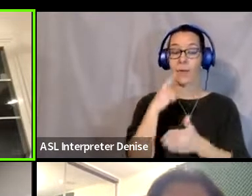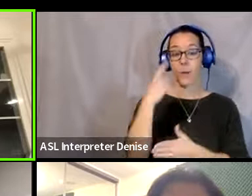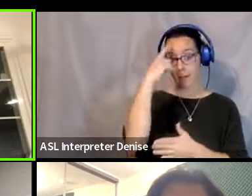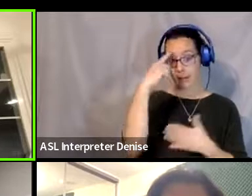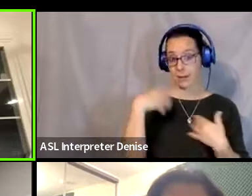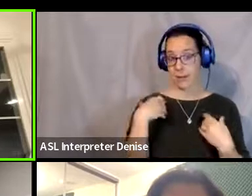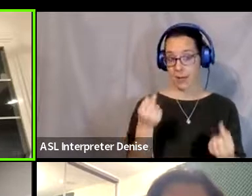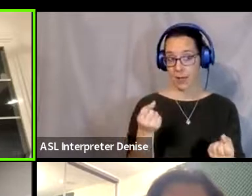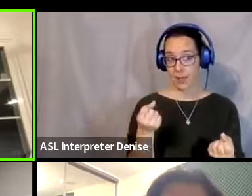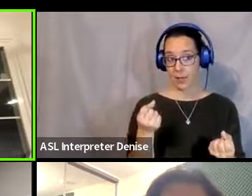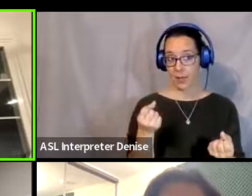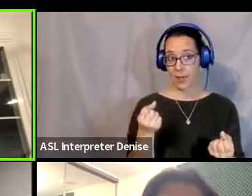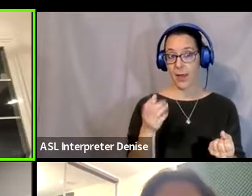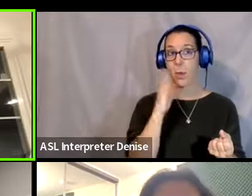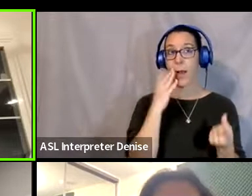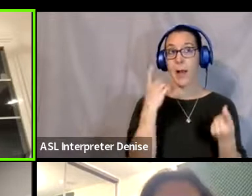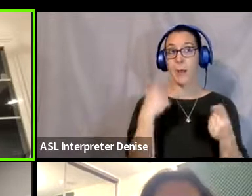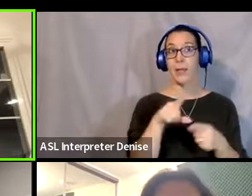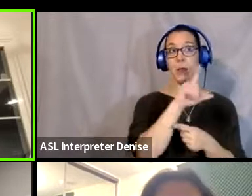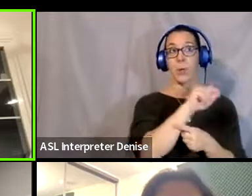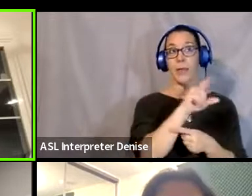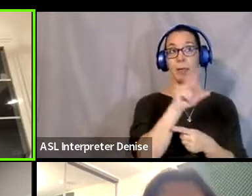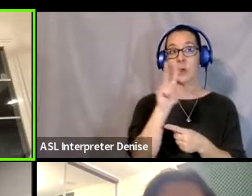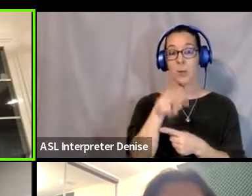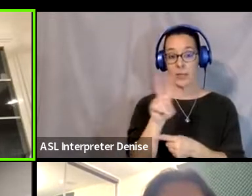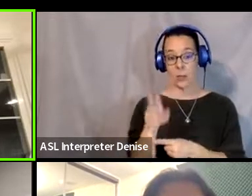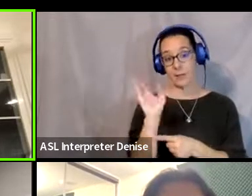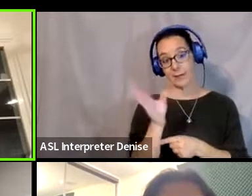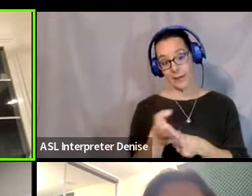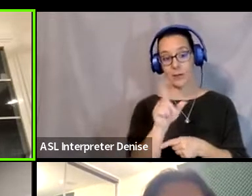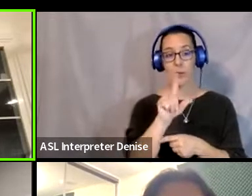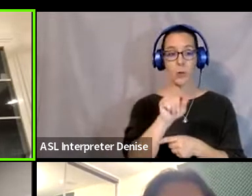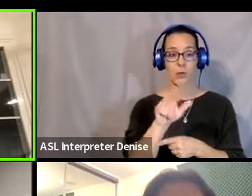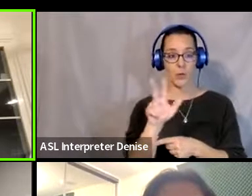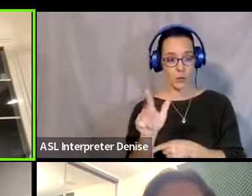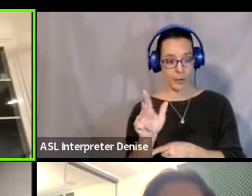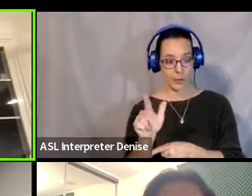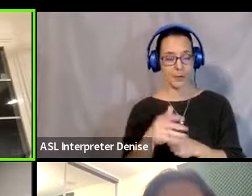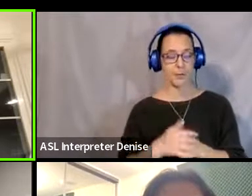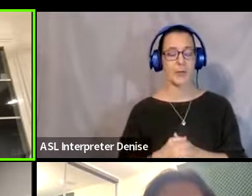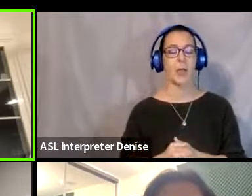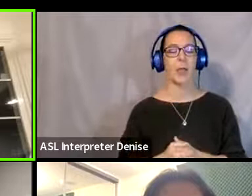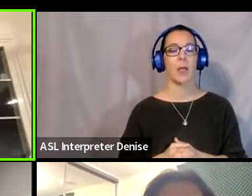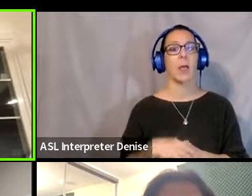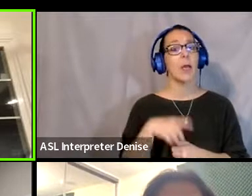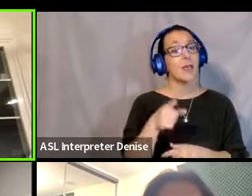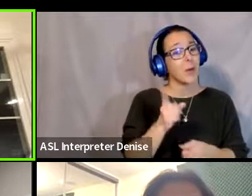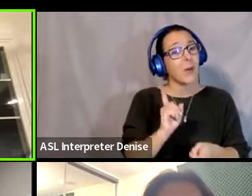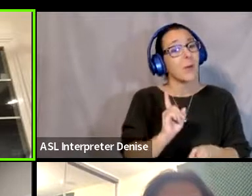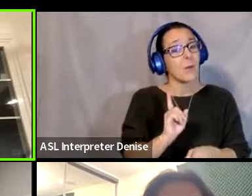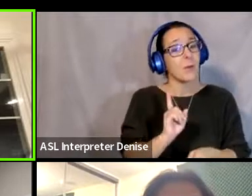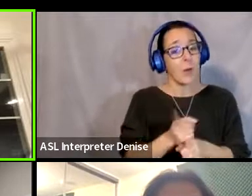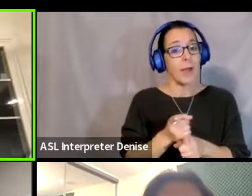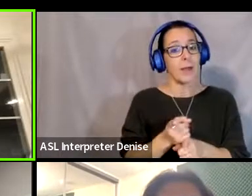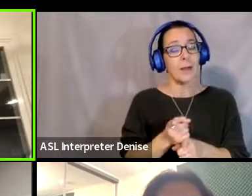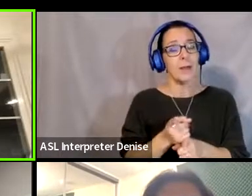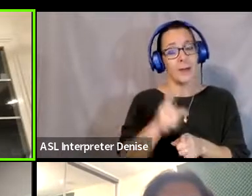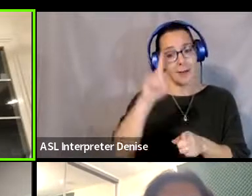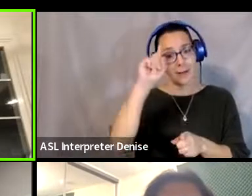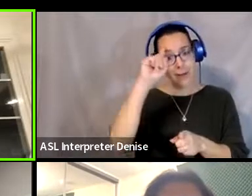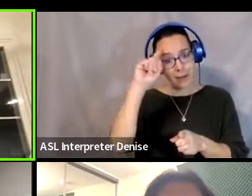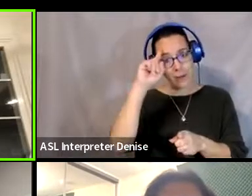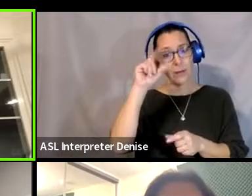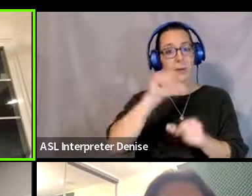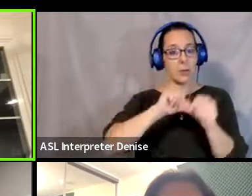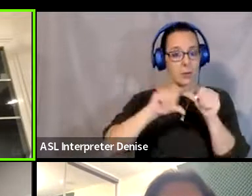in 2022, 2023. So, you're absolutely correct. The psychosocial well-being, the